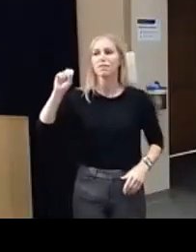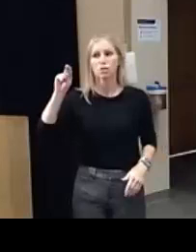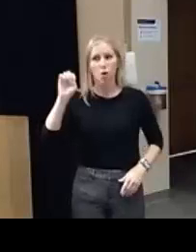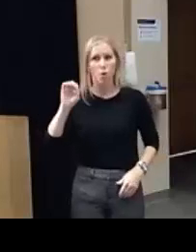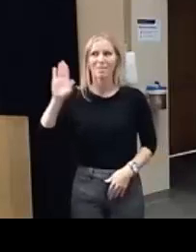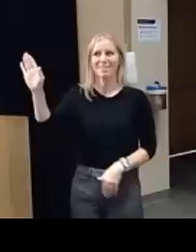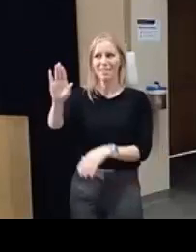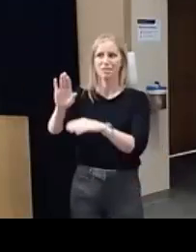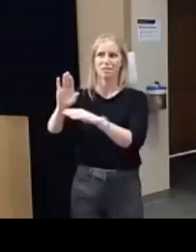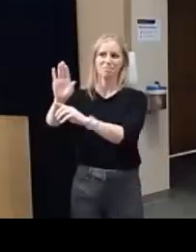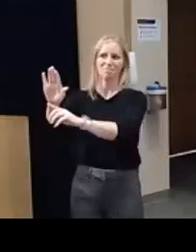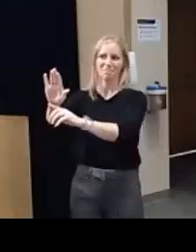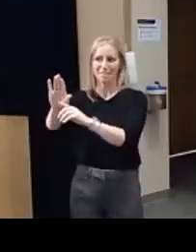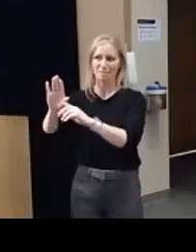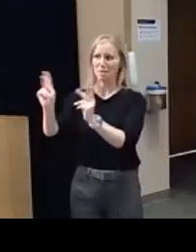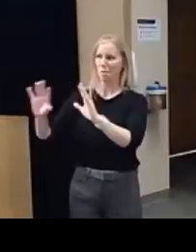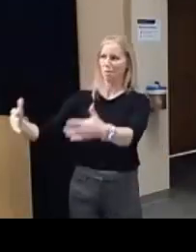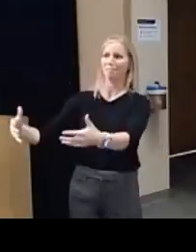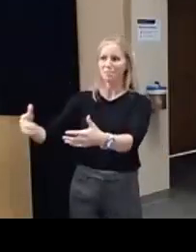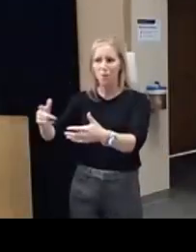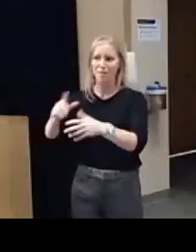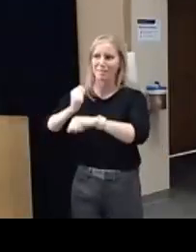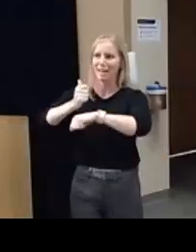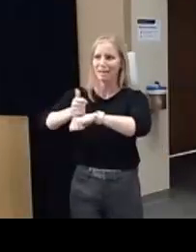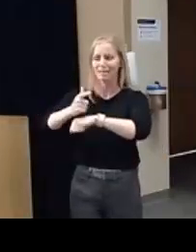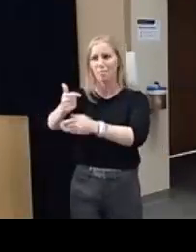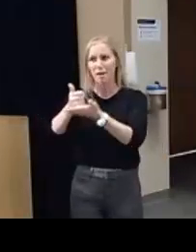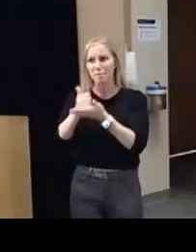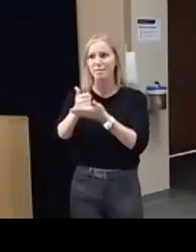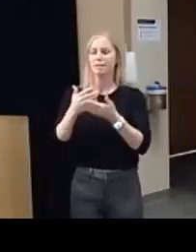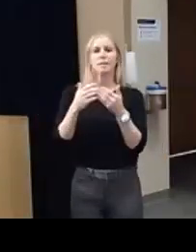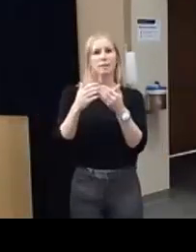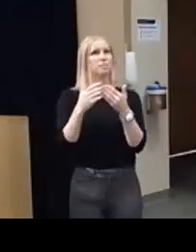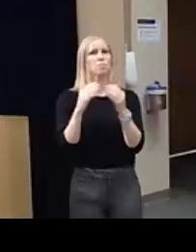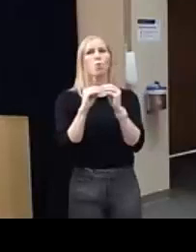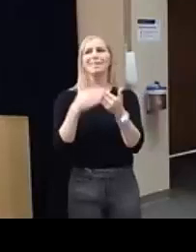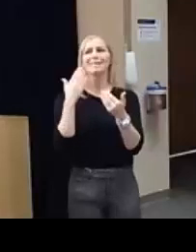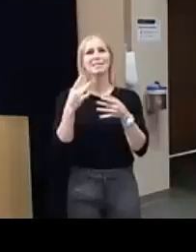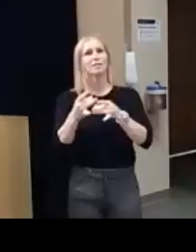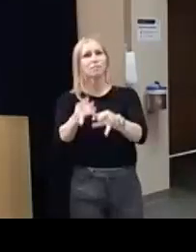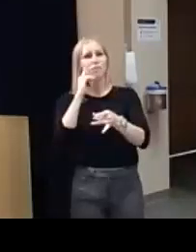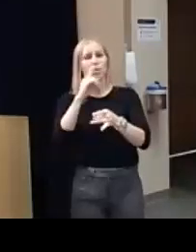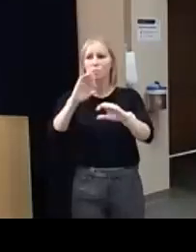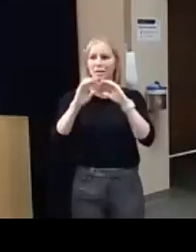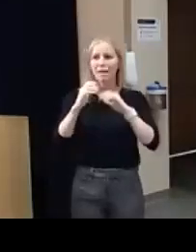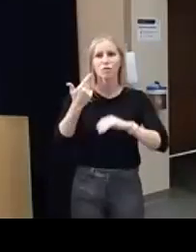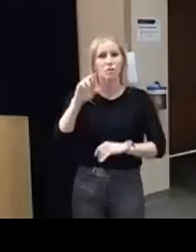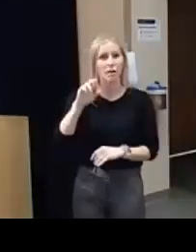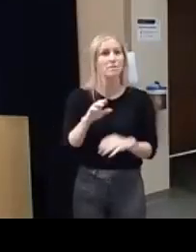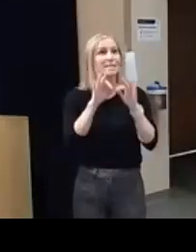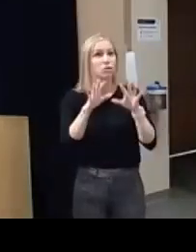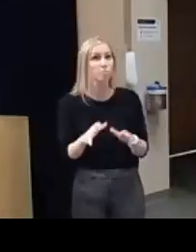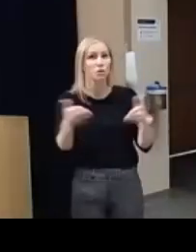time and make it easy for us to communicate our grand rounds. We have our interpreters, so thank you all for